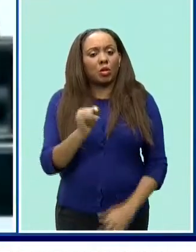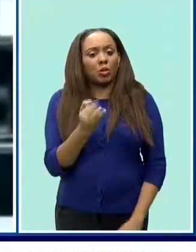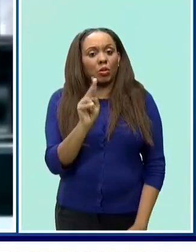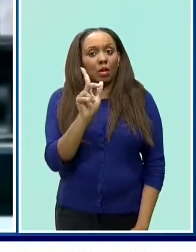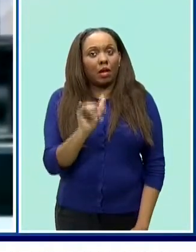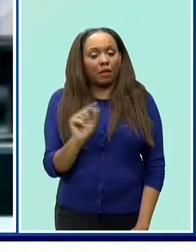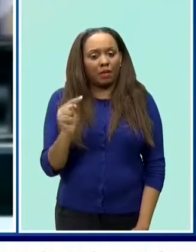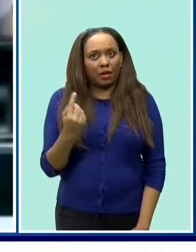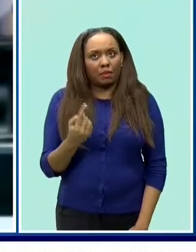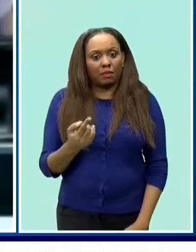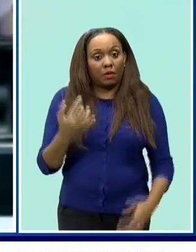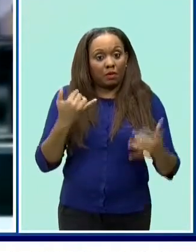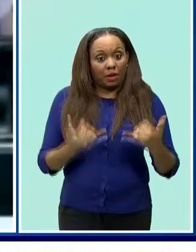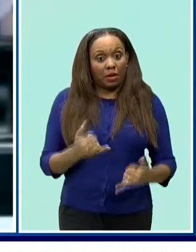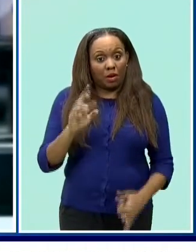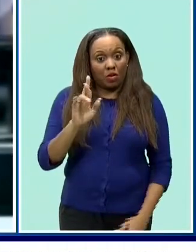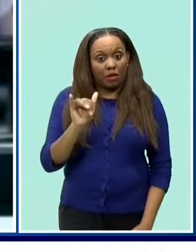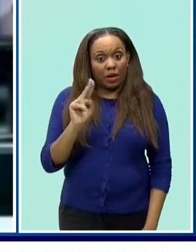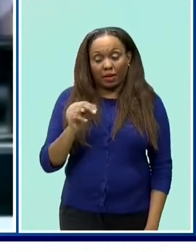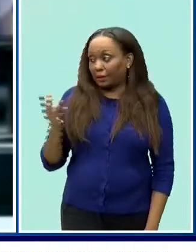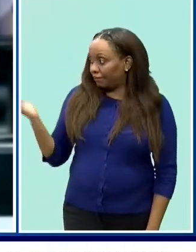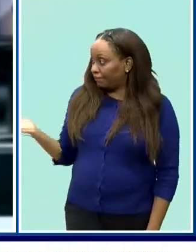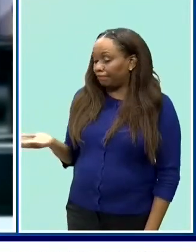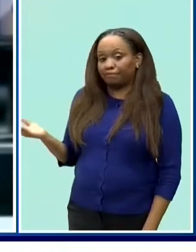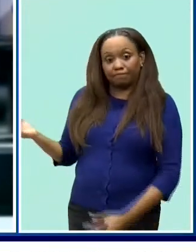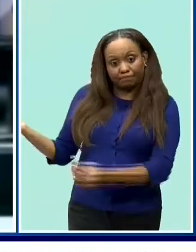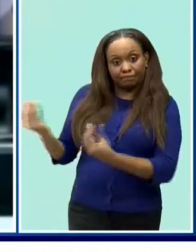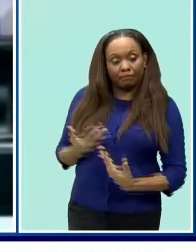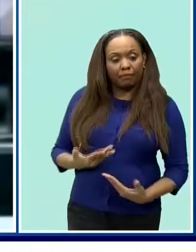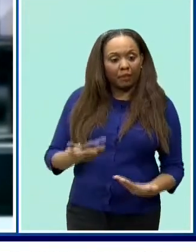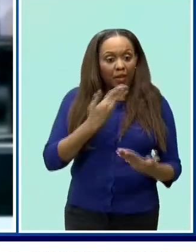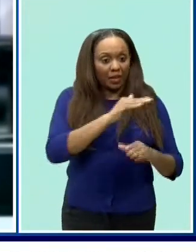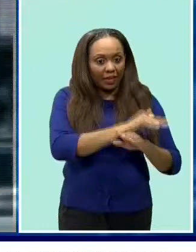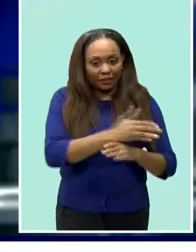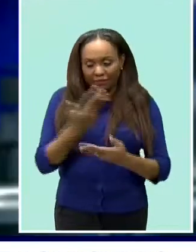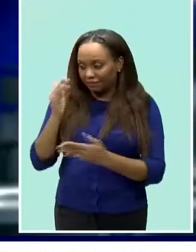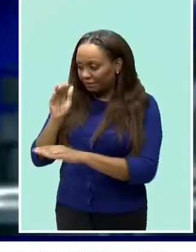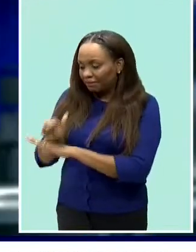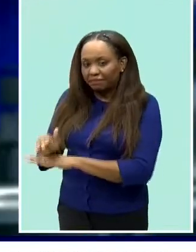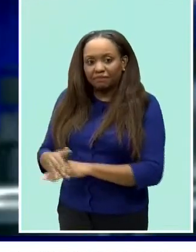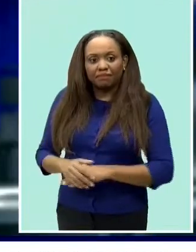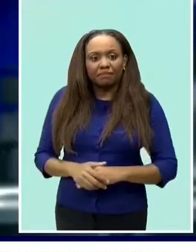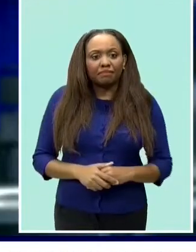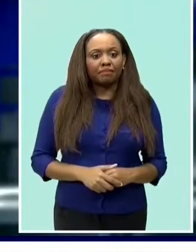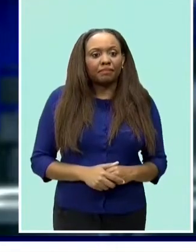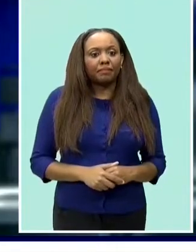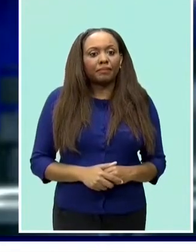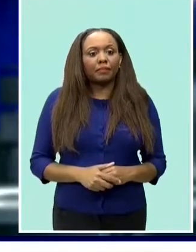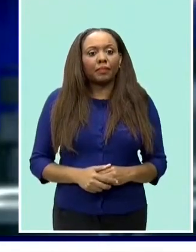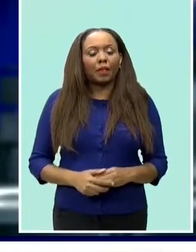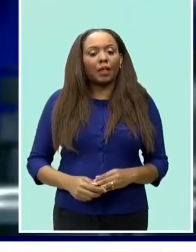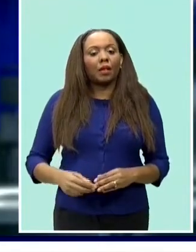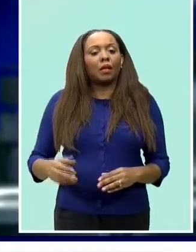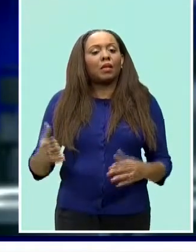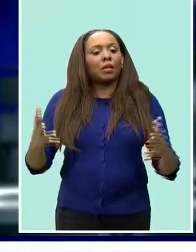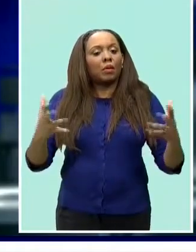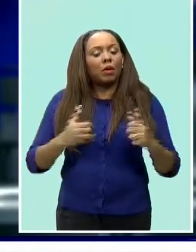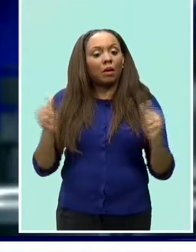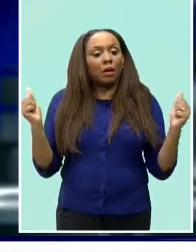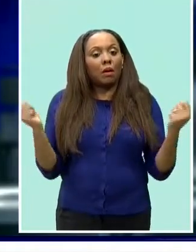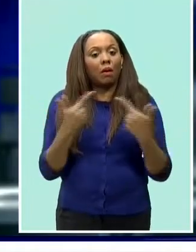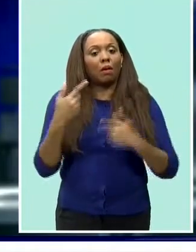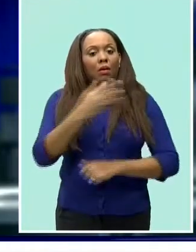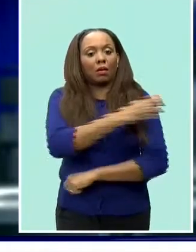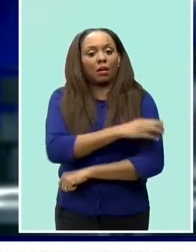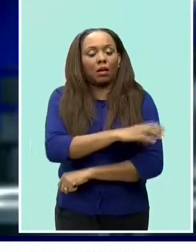with details is Ryan Broom. Hi, Ryan. Good evening, Shane. Good evening, viewers. Well, as you know, the initial plan was for all polyclinics to adopt